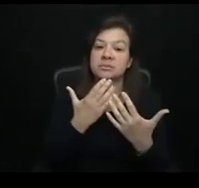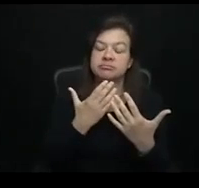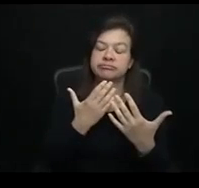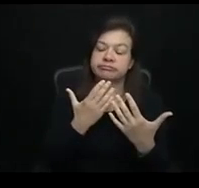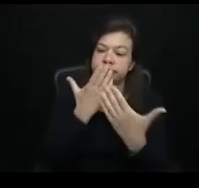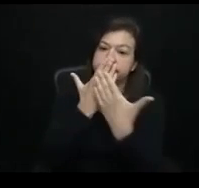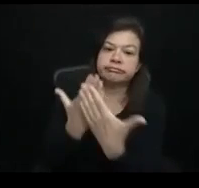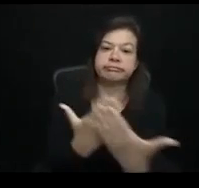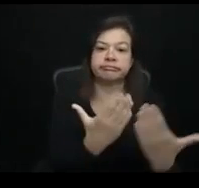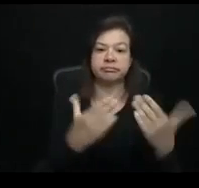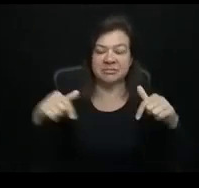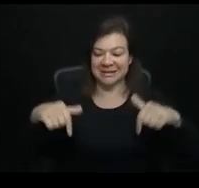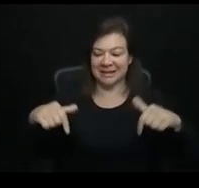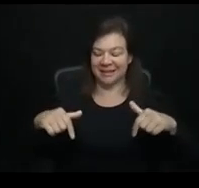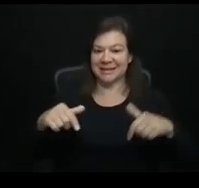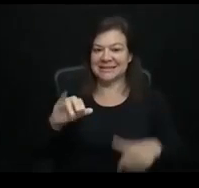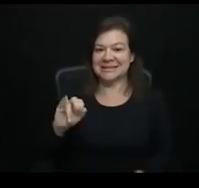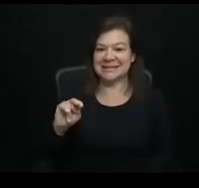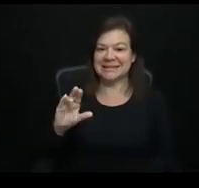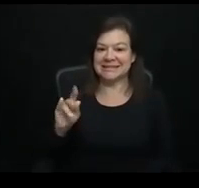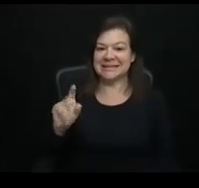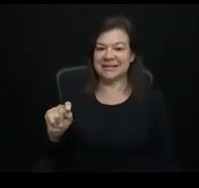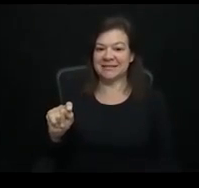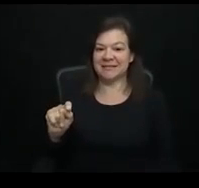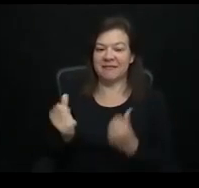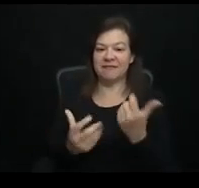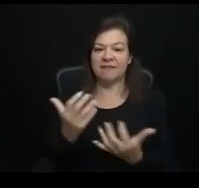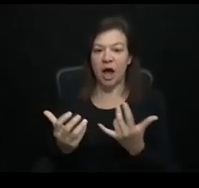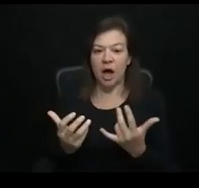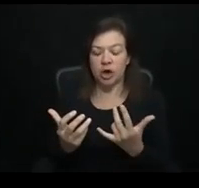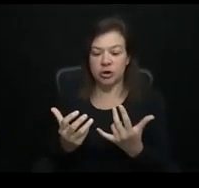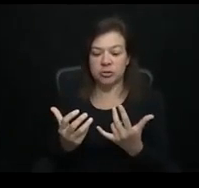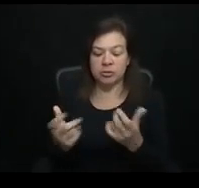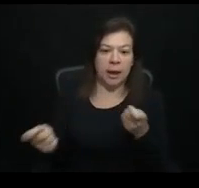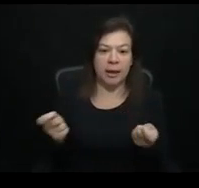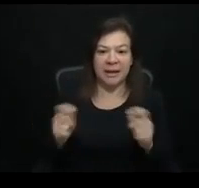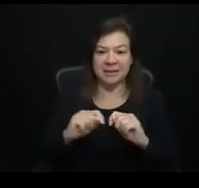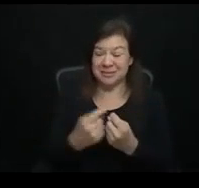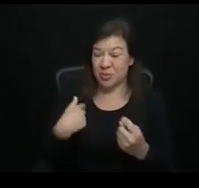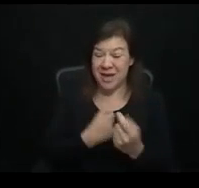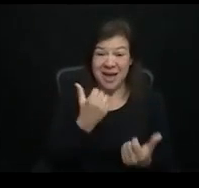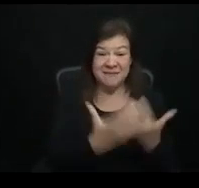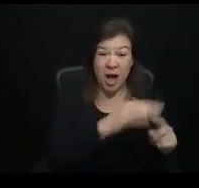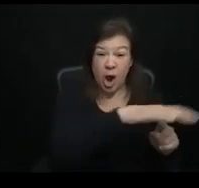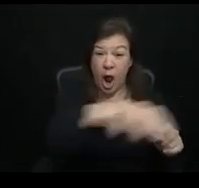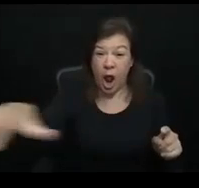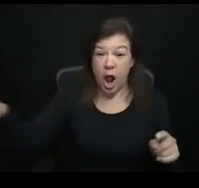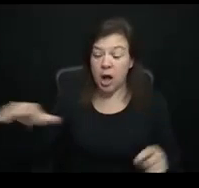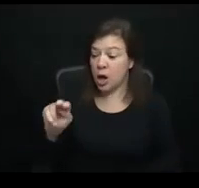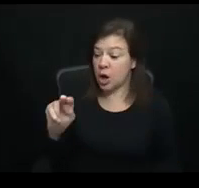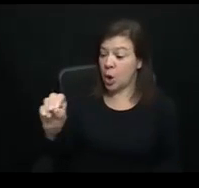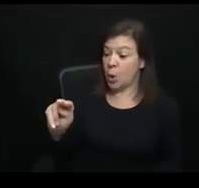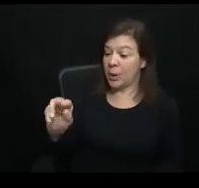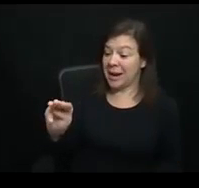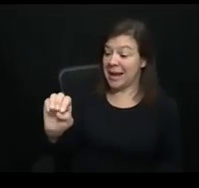this incident fire command team that we had fire all around the community of No Name. We didn't lose any